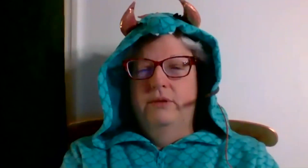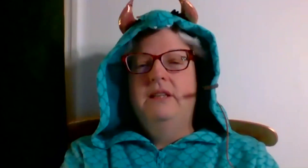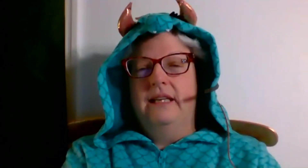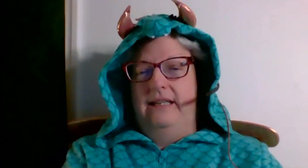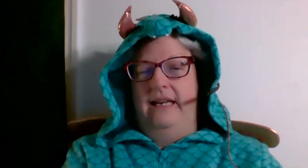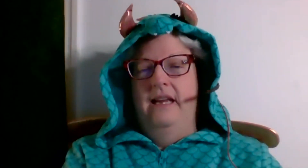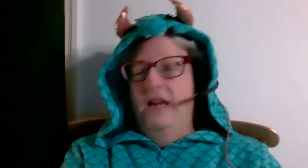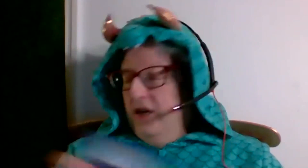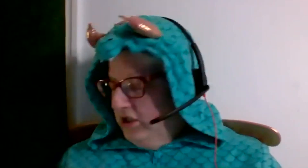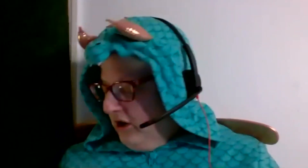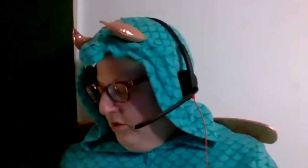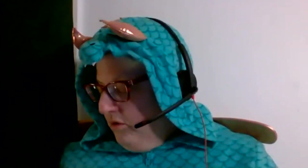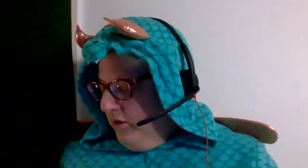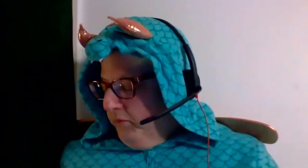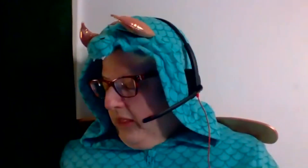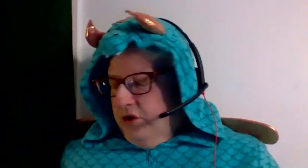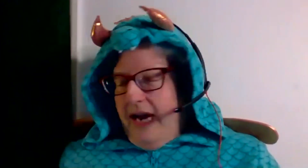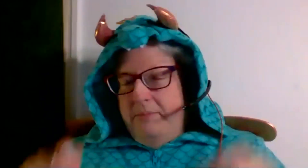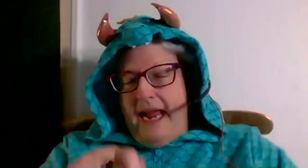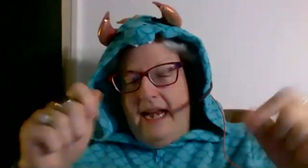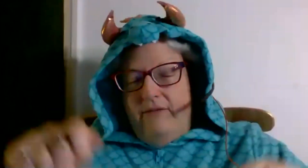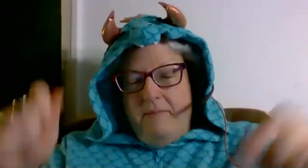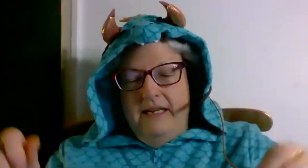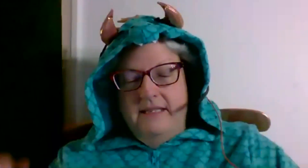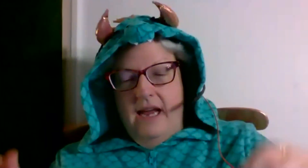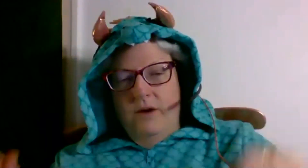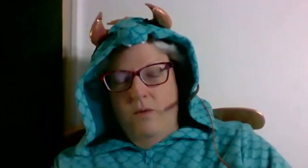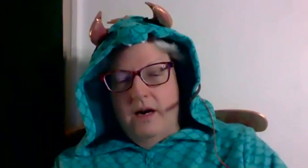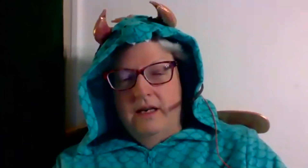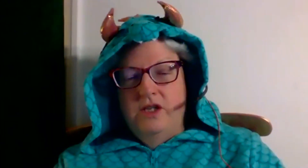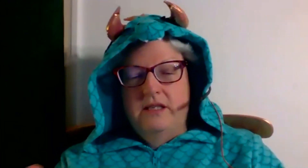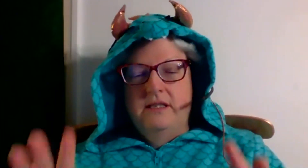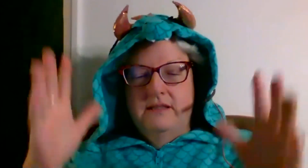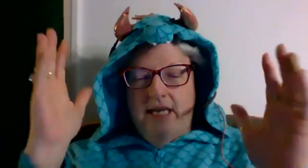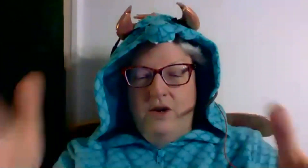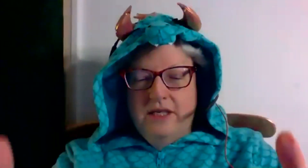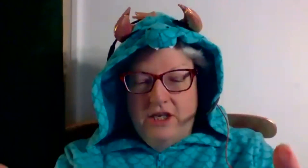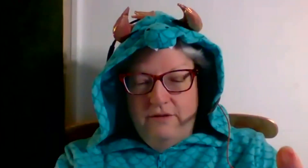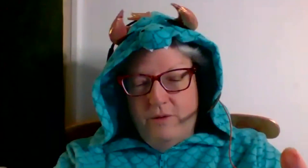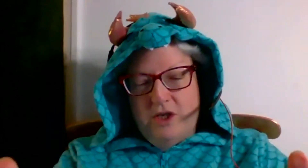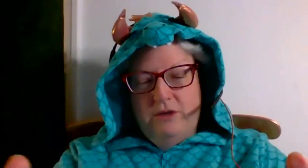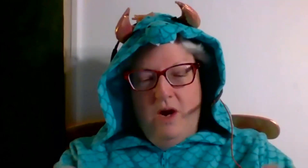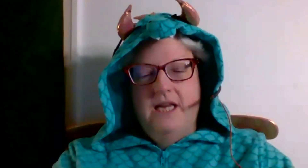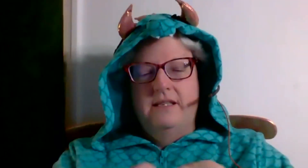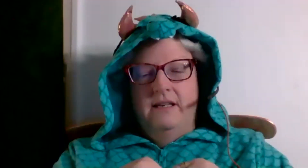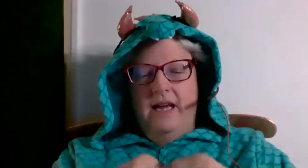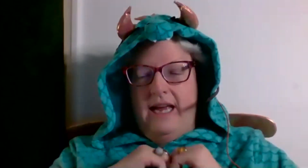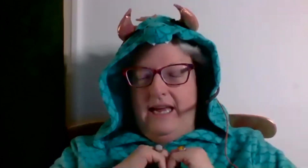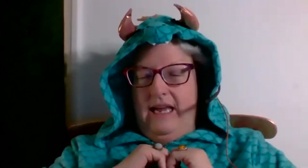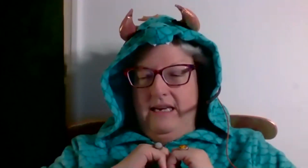go brilliantly. So trying to plan every minute's not going to work. Just set your intention for what you